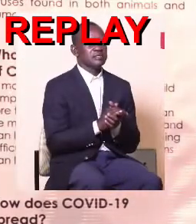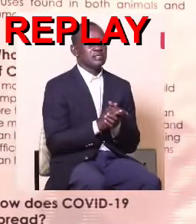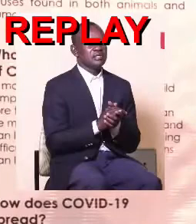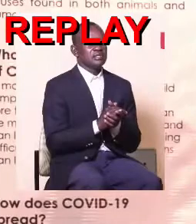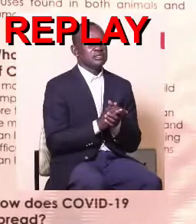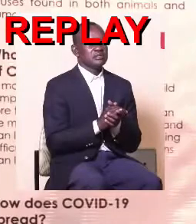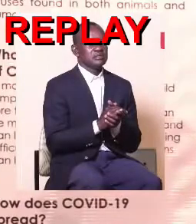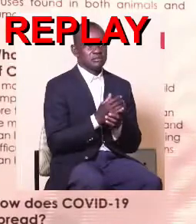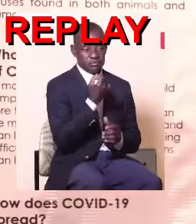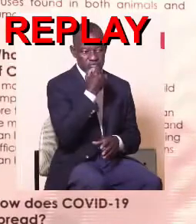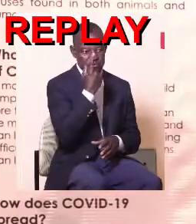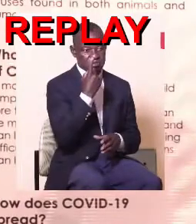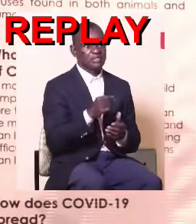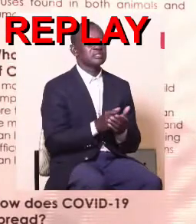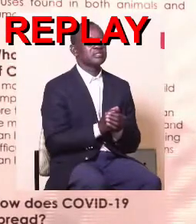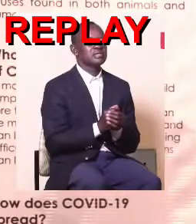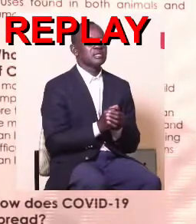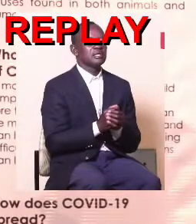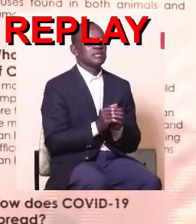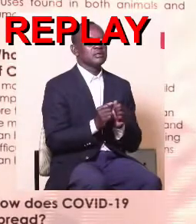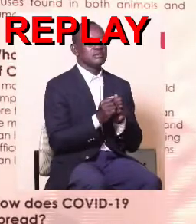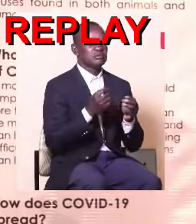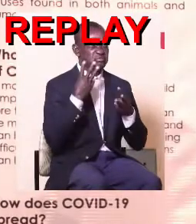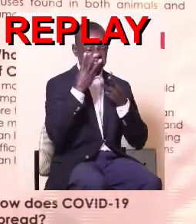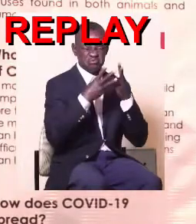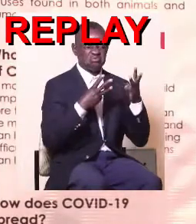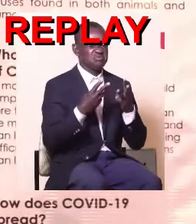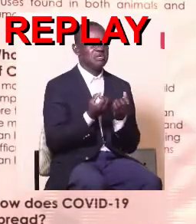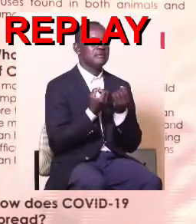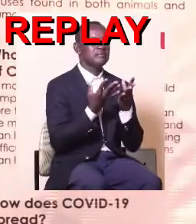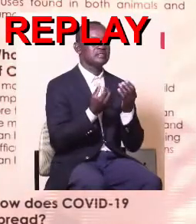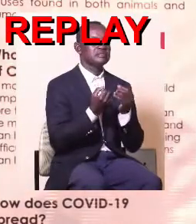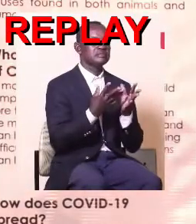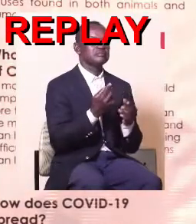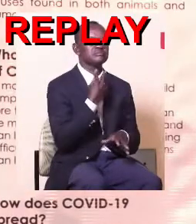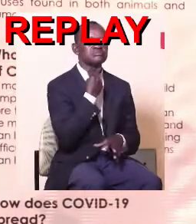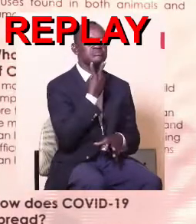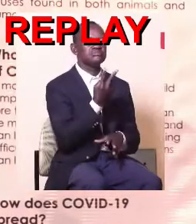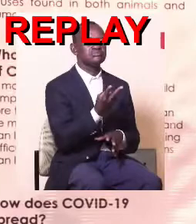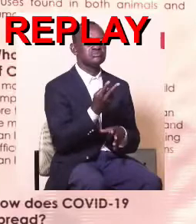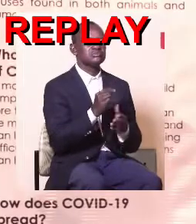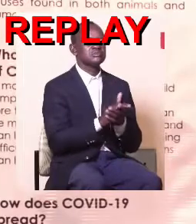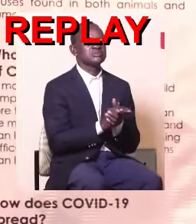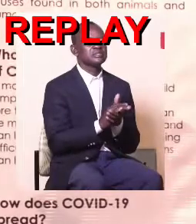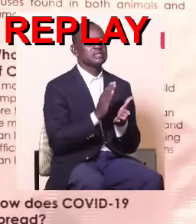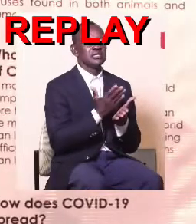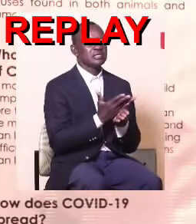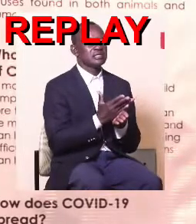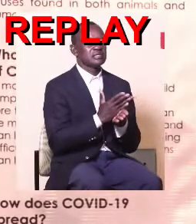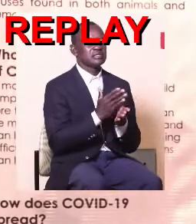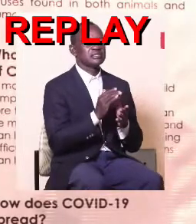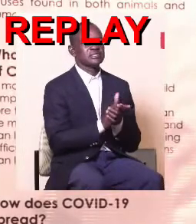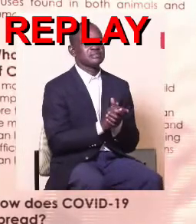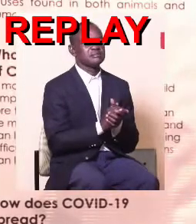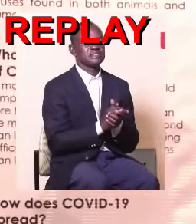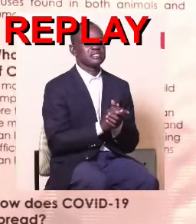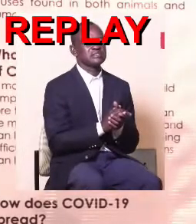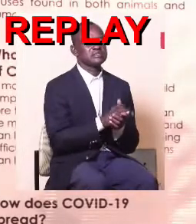concern several voices raising in unfounded and disprogramming